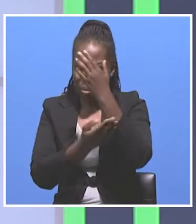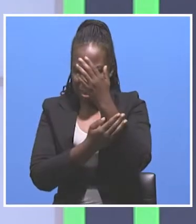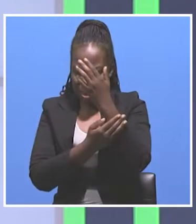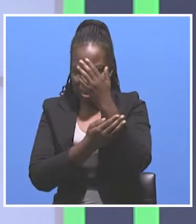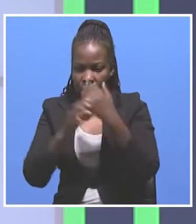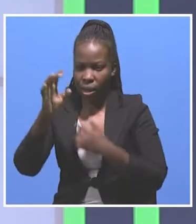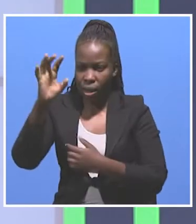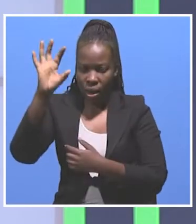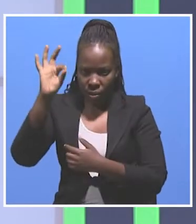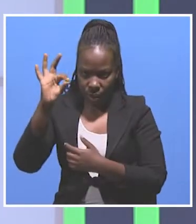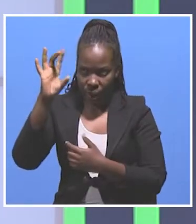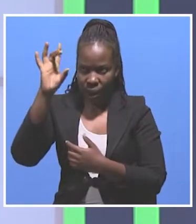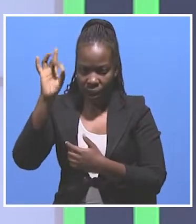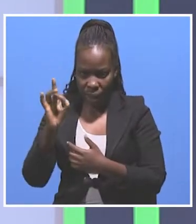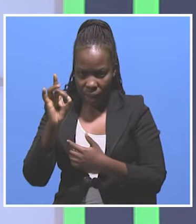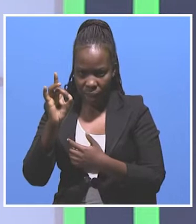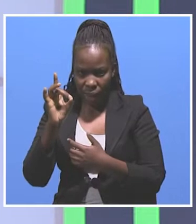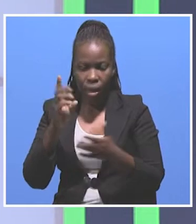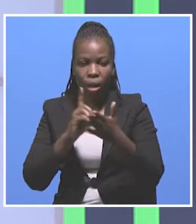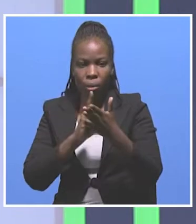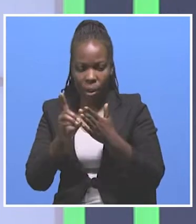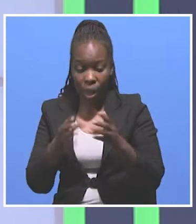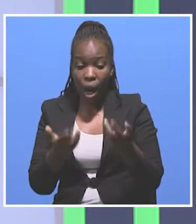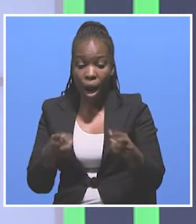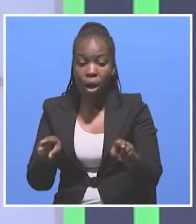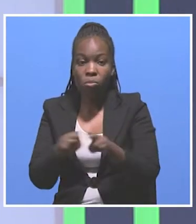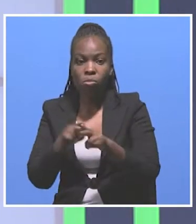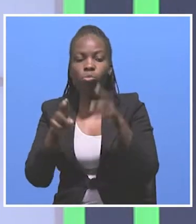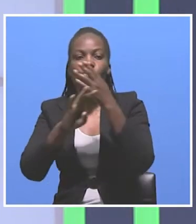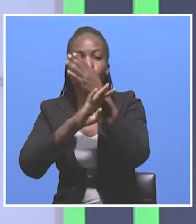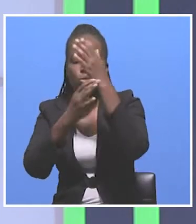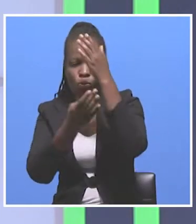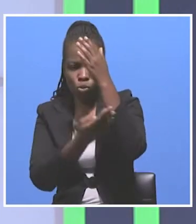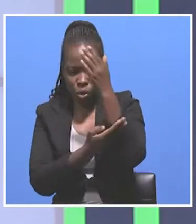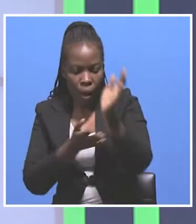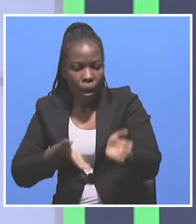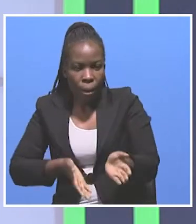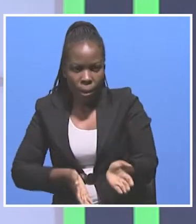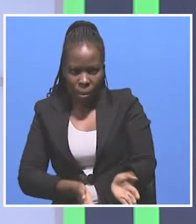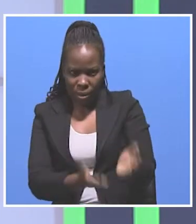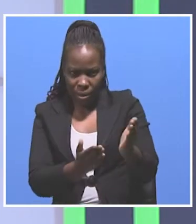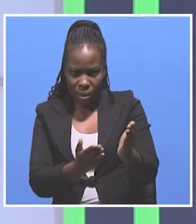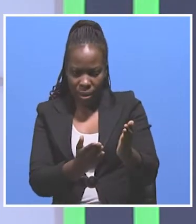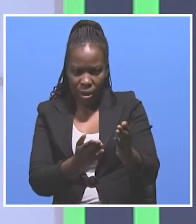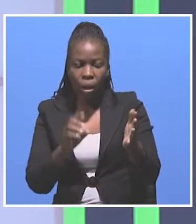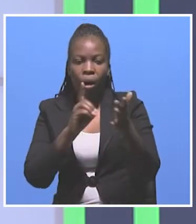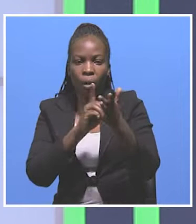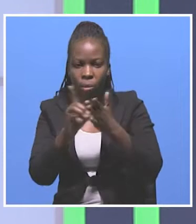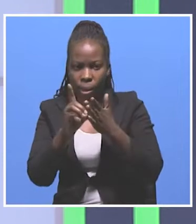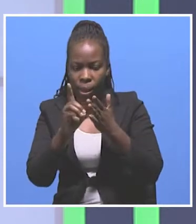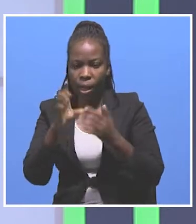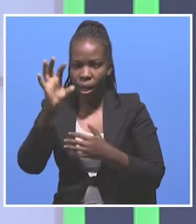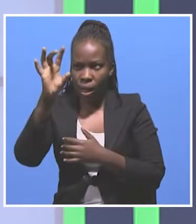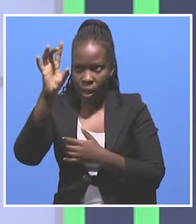use weeks. Mm-hmm. So what I'm saying is normal pregnancy should be delivered between week 38 and week 40. Mm-hmm.